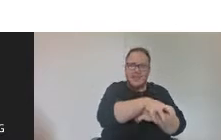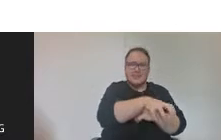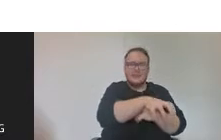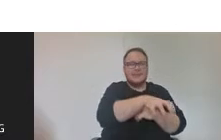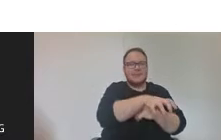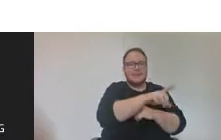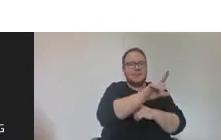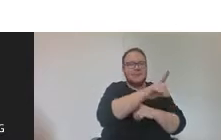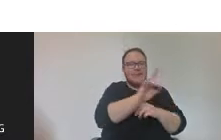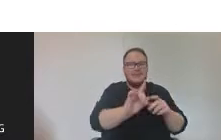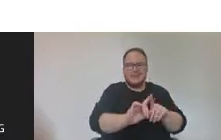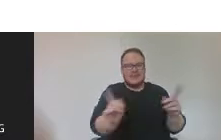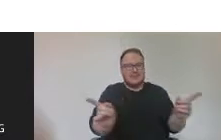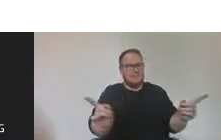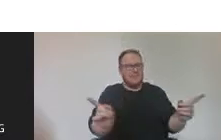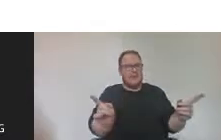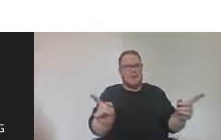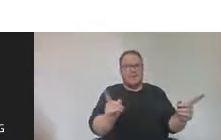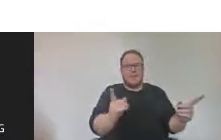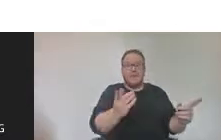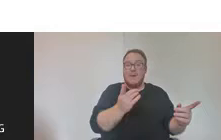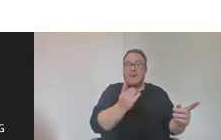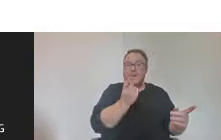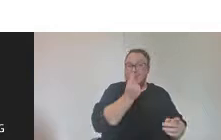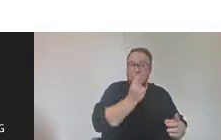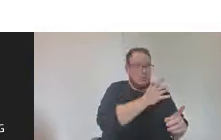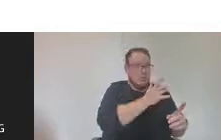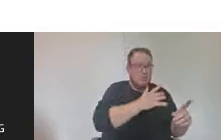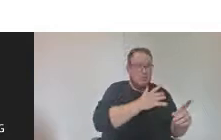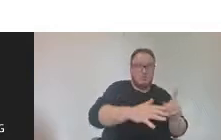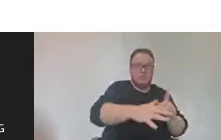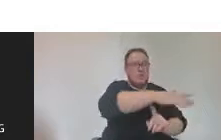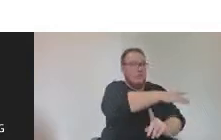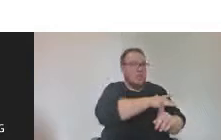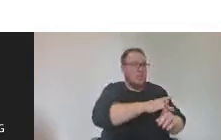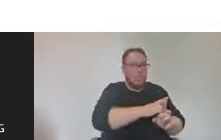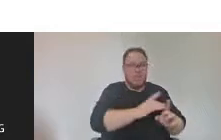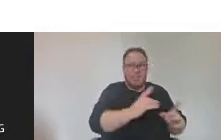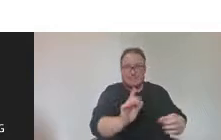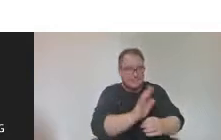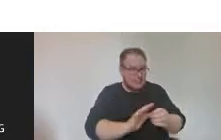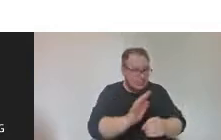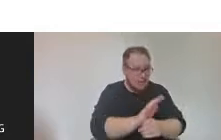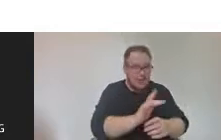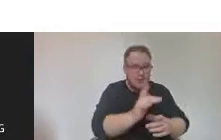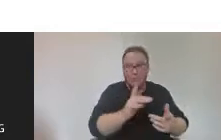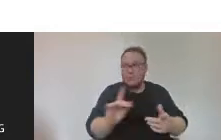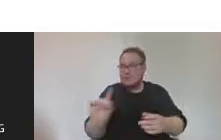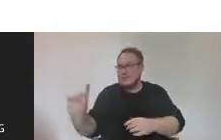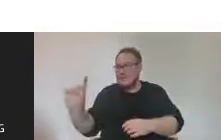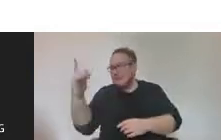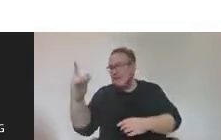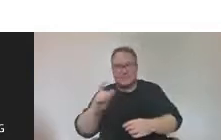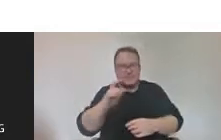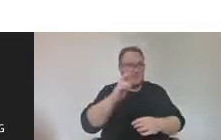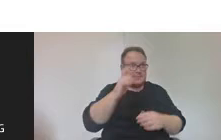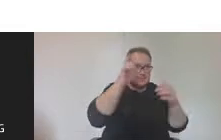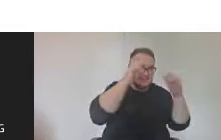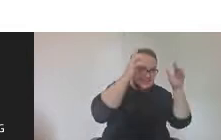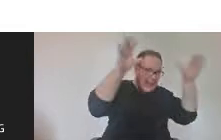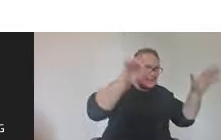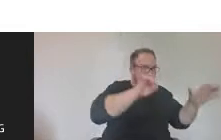whether you're in rural parts of Staffordshire, whether you're in Stafford, Cannock,